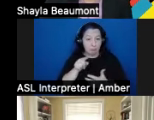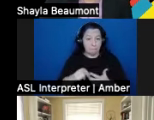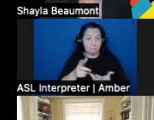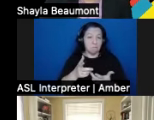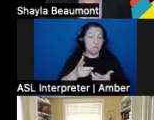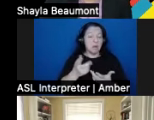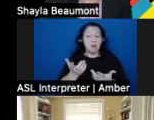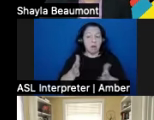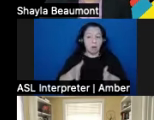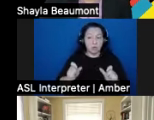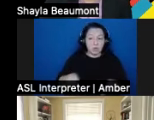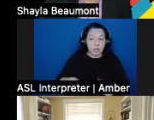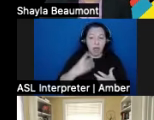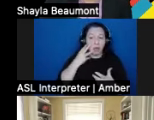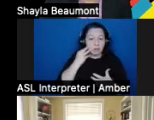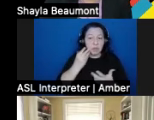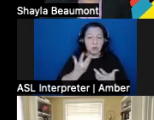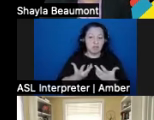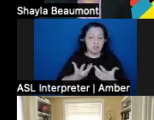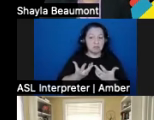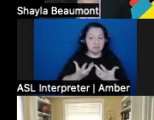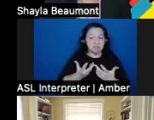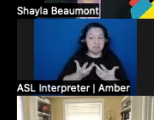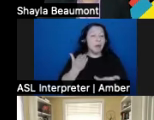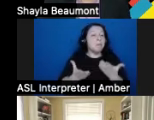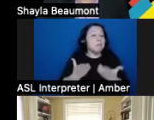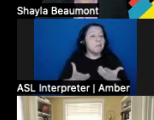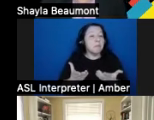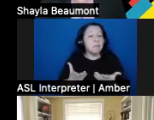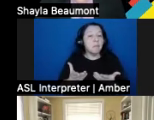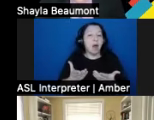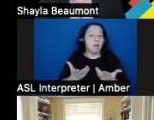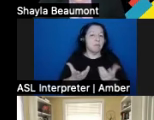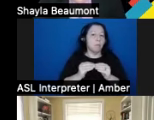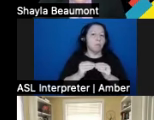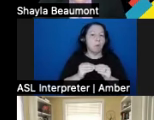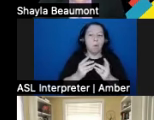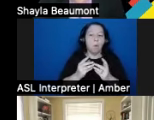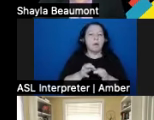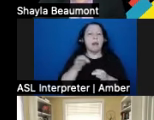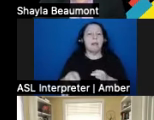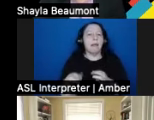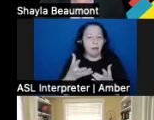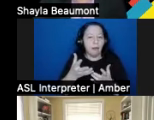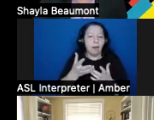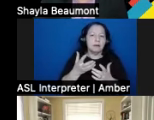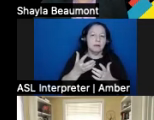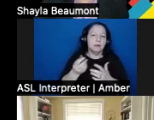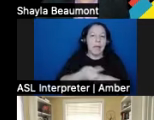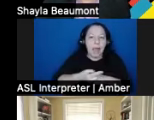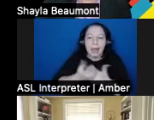might have, or the experience that they might have, might come much later, days, weeks, months, years, decades,